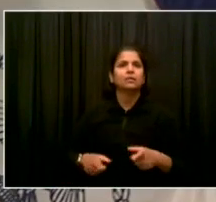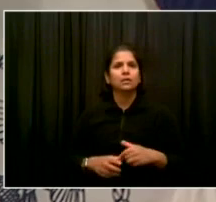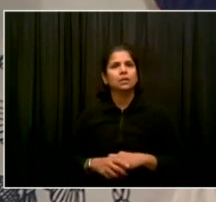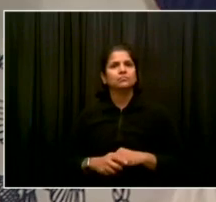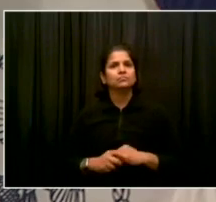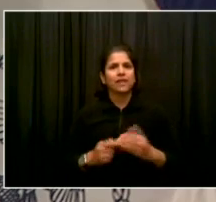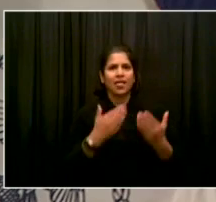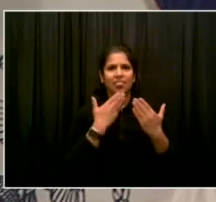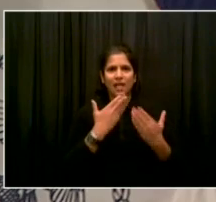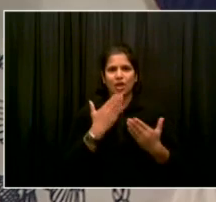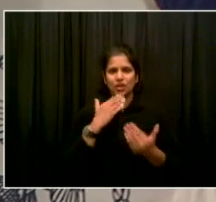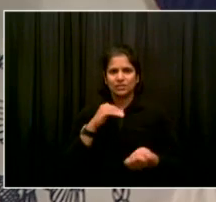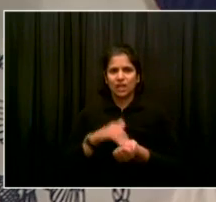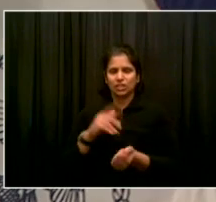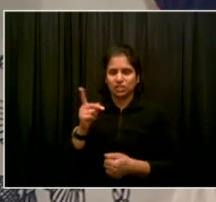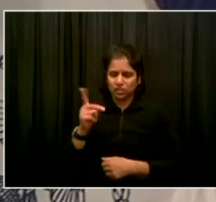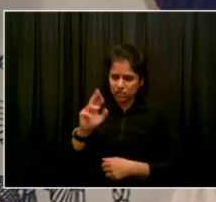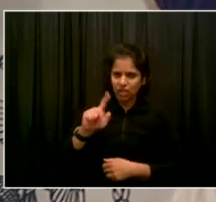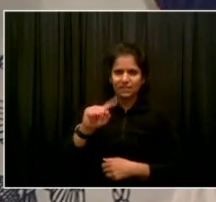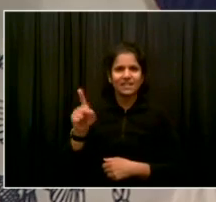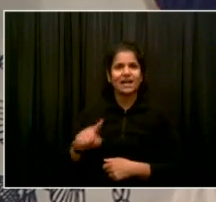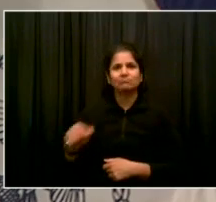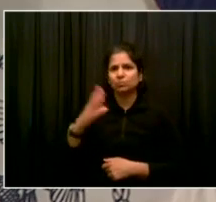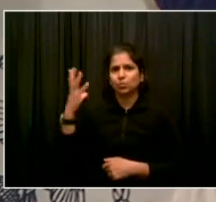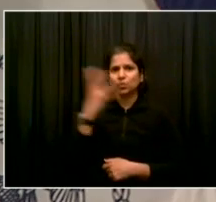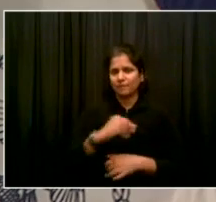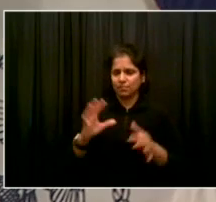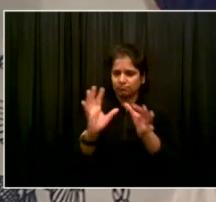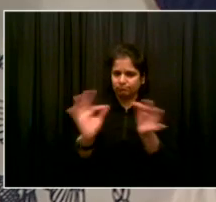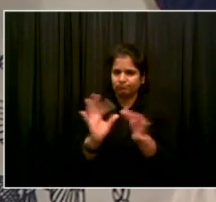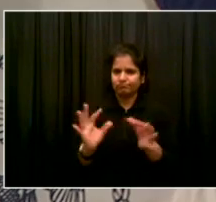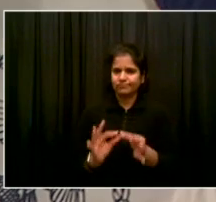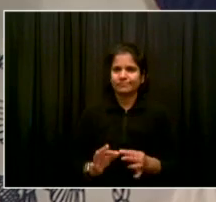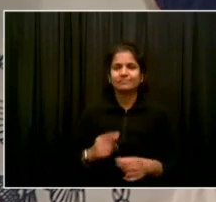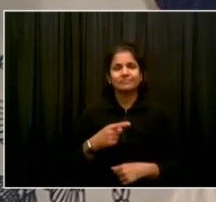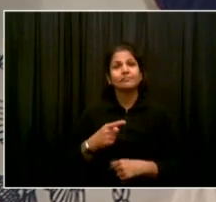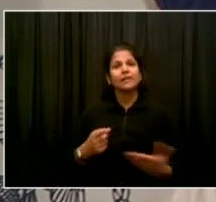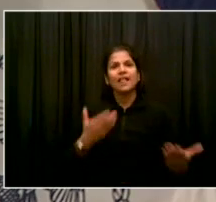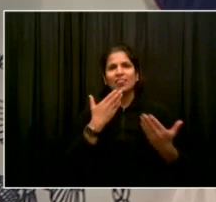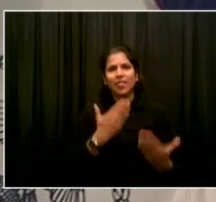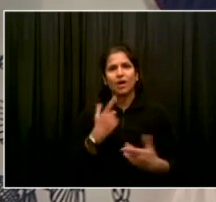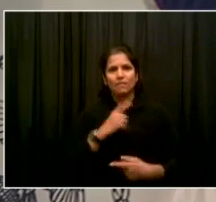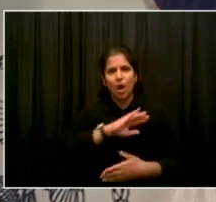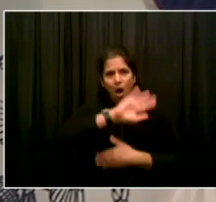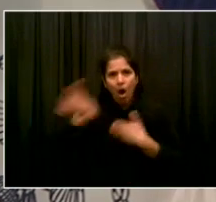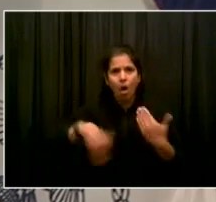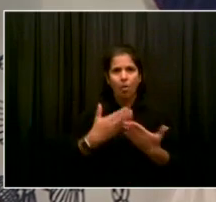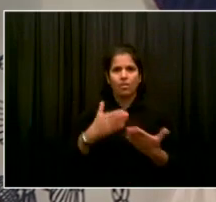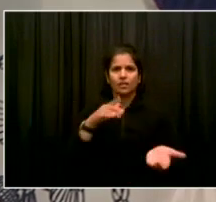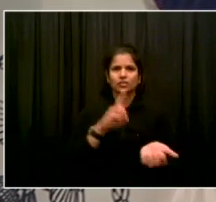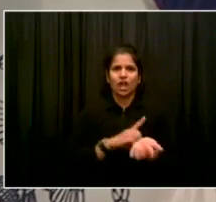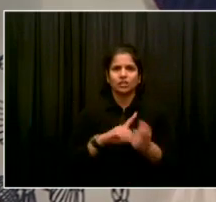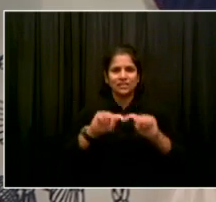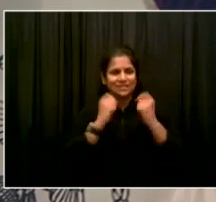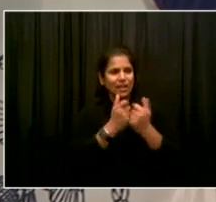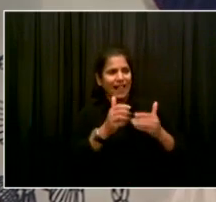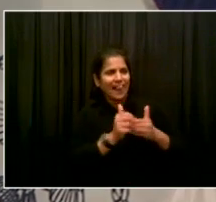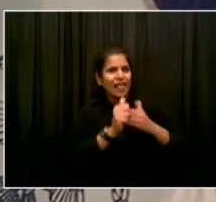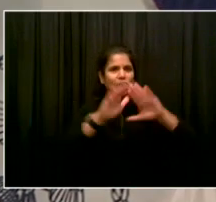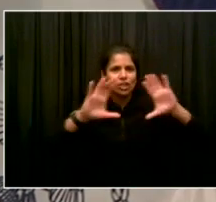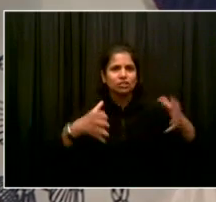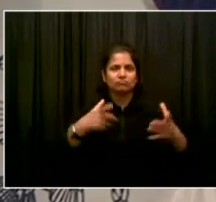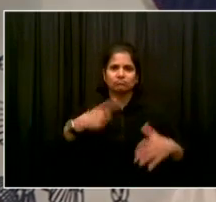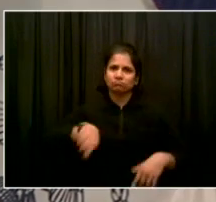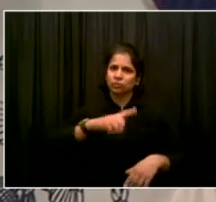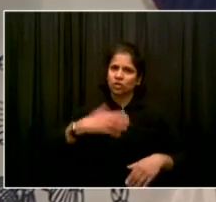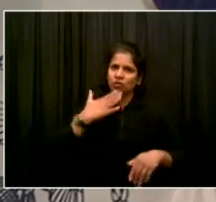all of our healthcare leaders who have been such powerful voices and so helpful to your fellow New Yorkers. I'm thankful for all